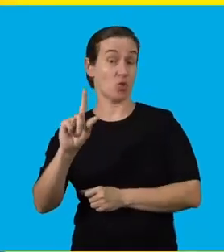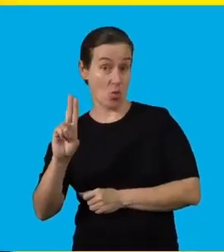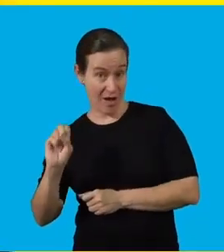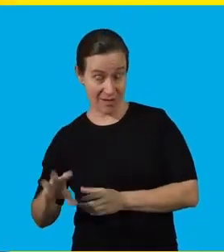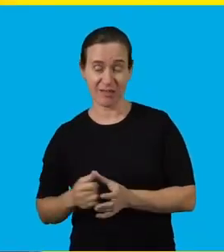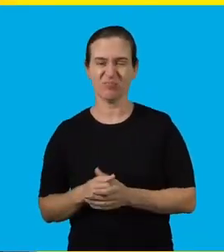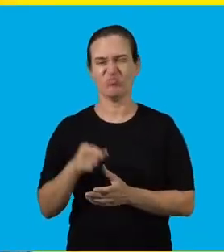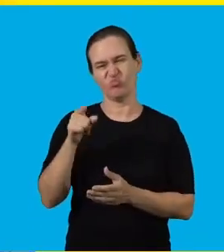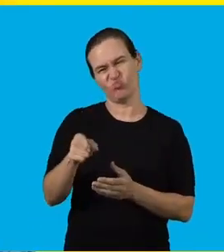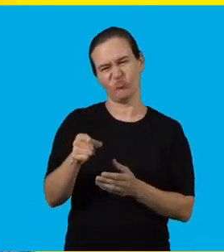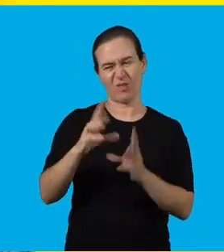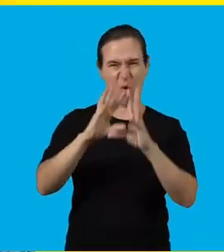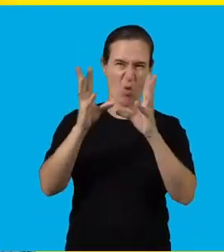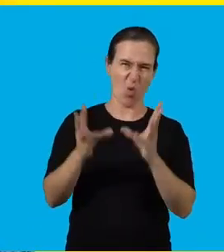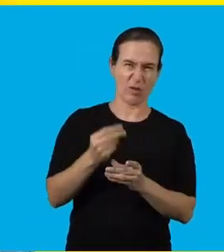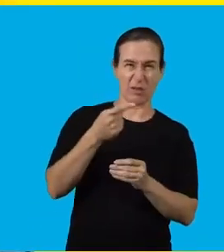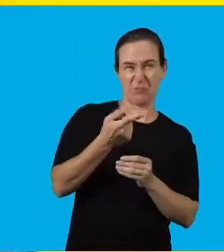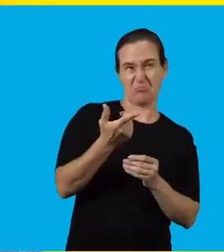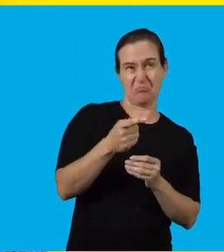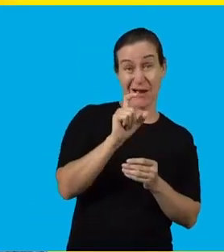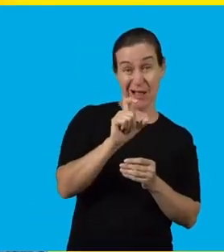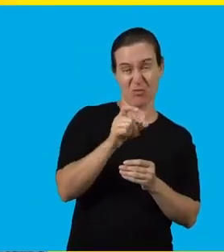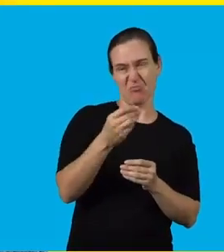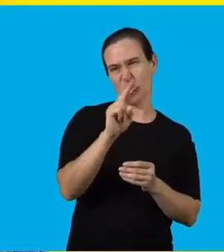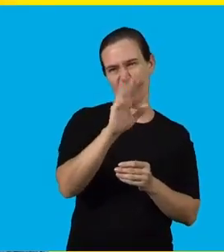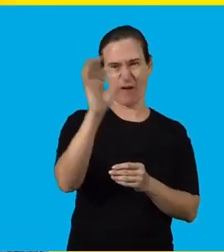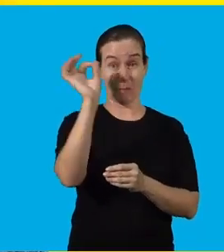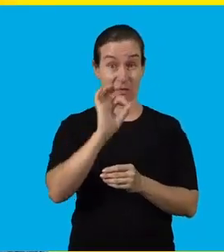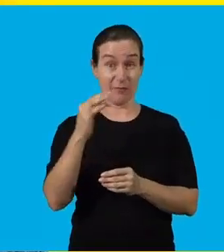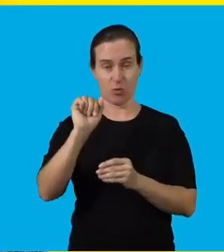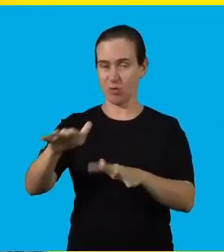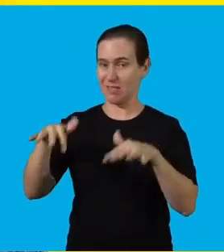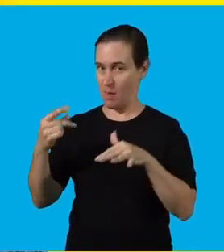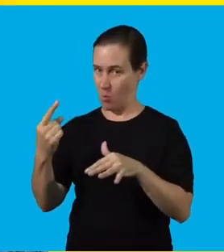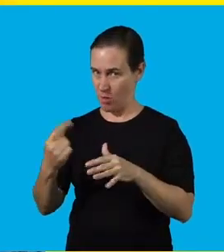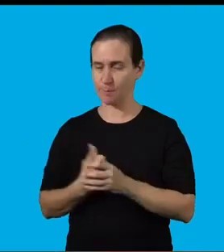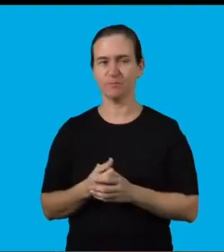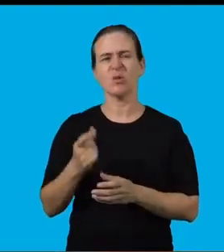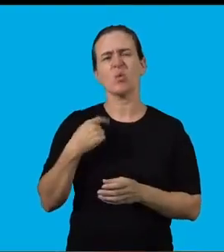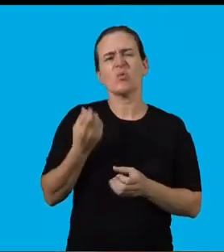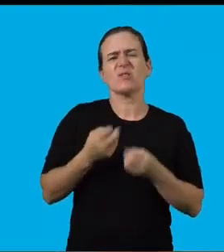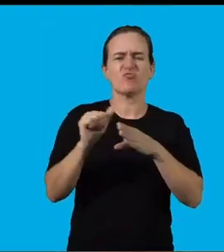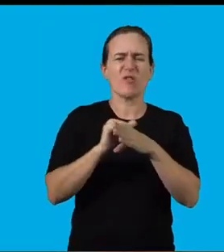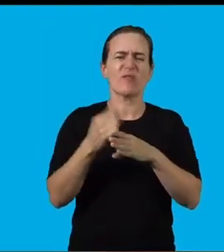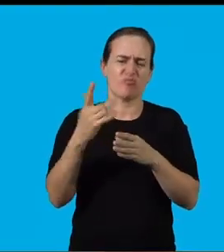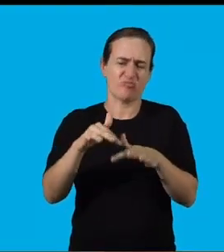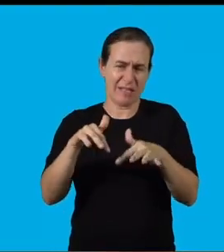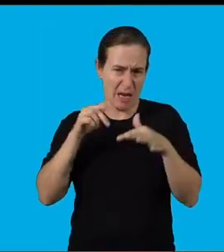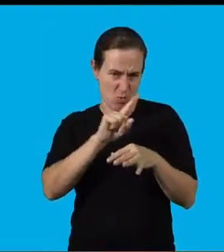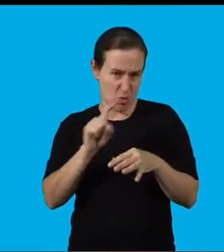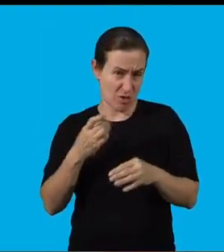remember that calculus is about 25% of your final paper 1. So we want to look at typical exam type questions that you will